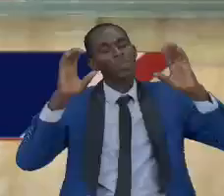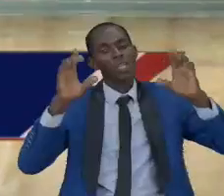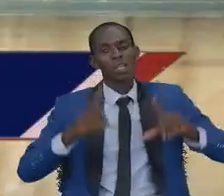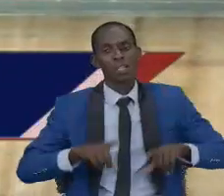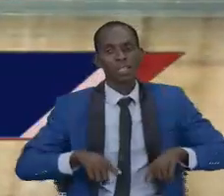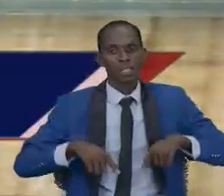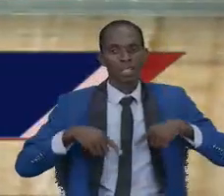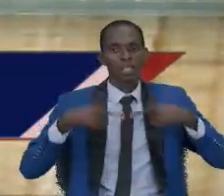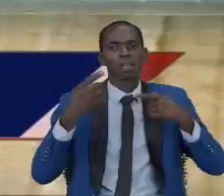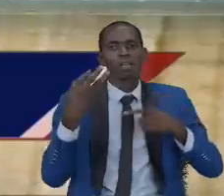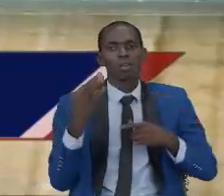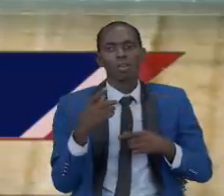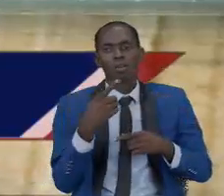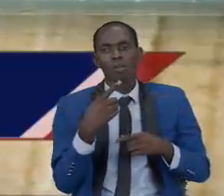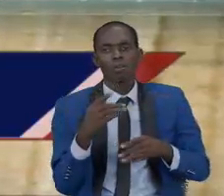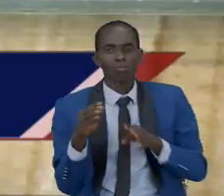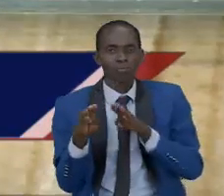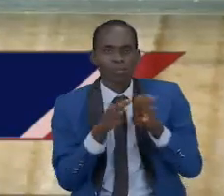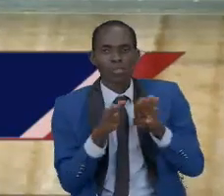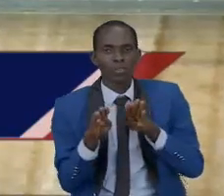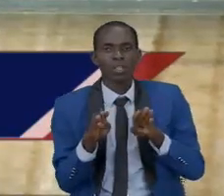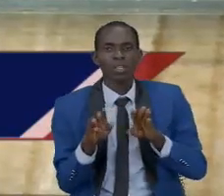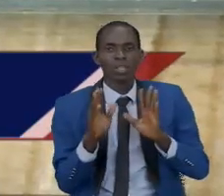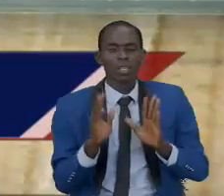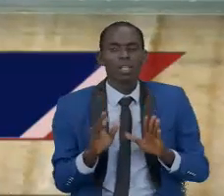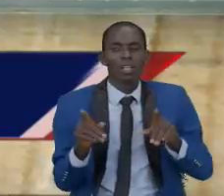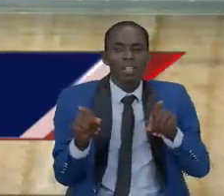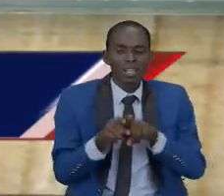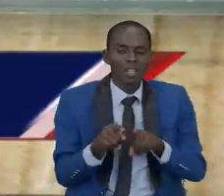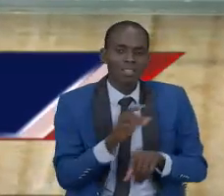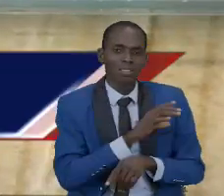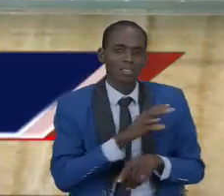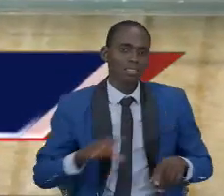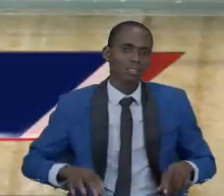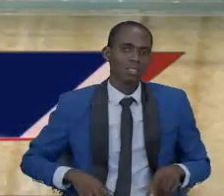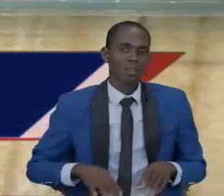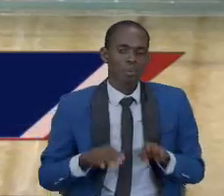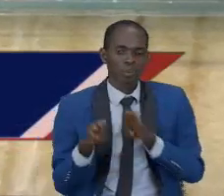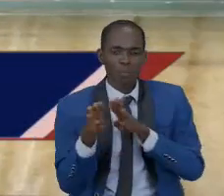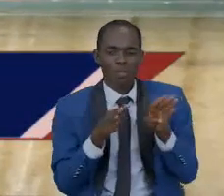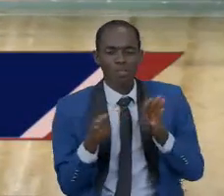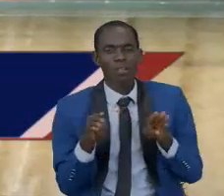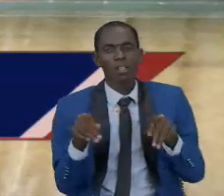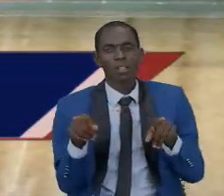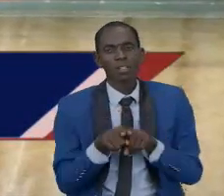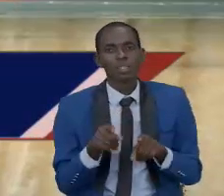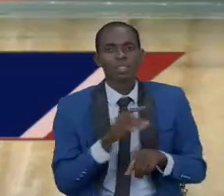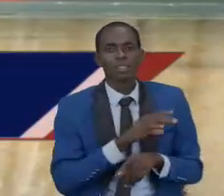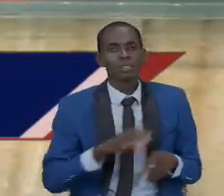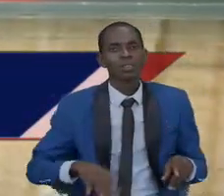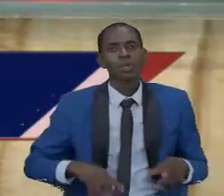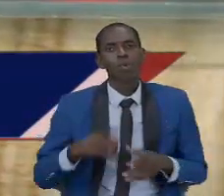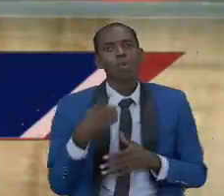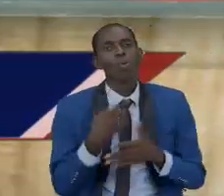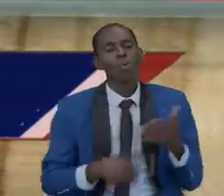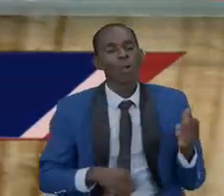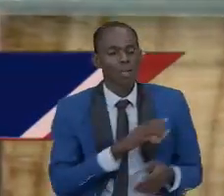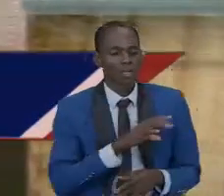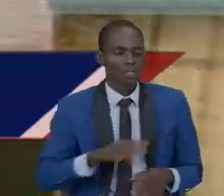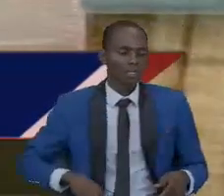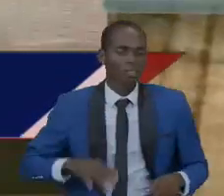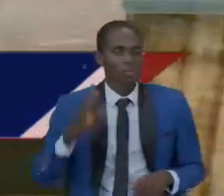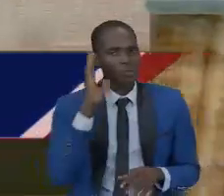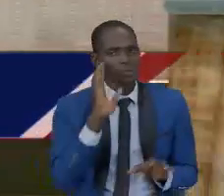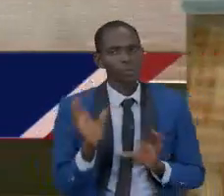or behavior like Christ like Christ what Christ will do